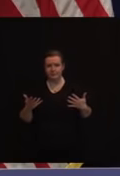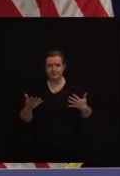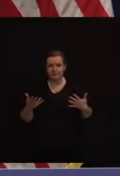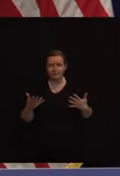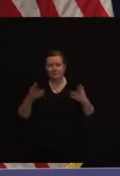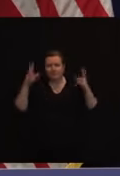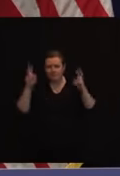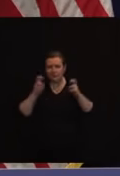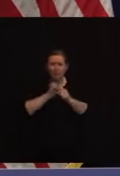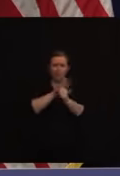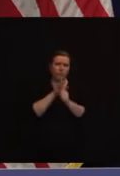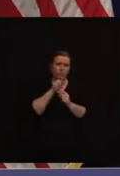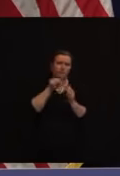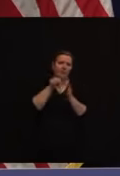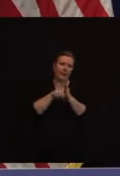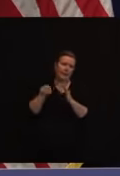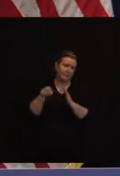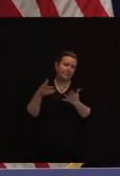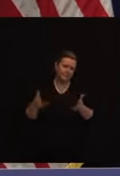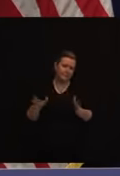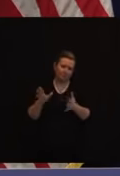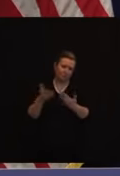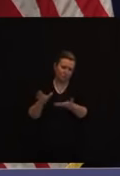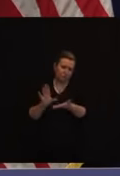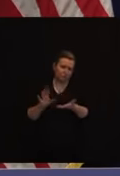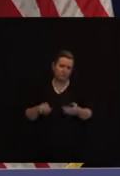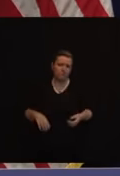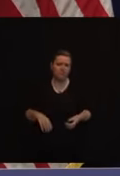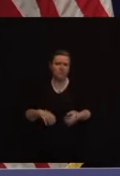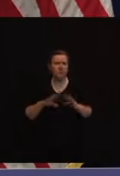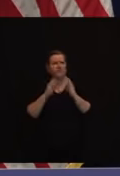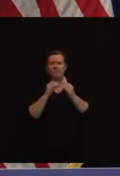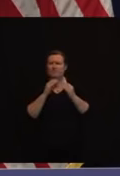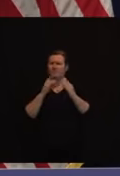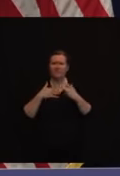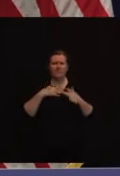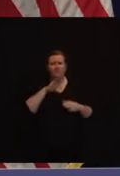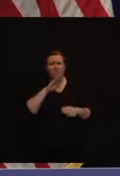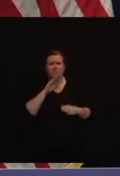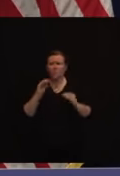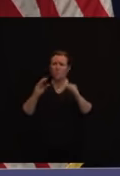and anxiety about lack of communication. And it is